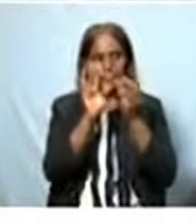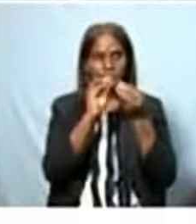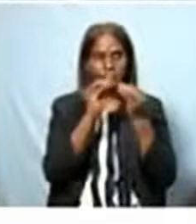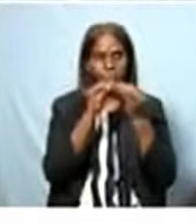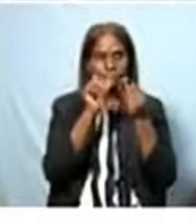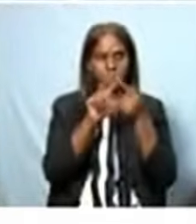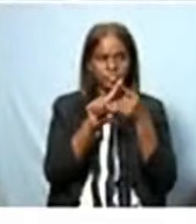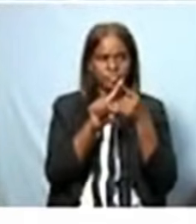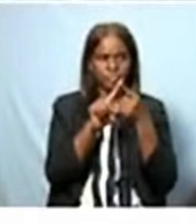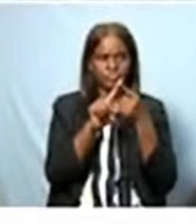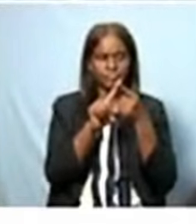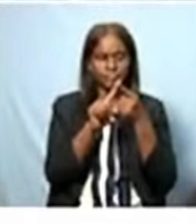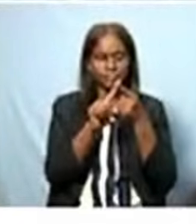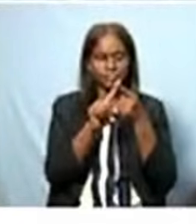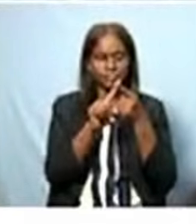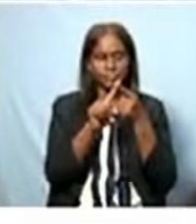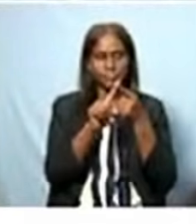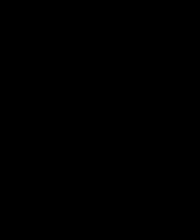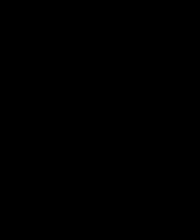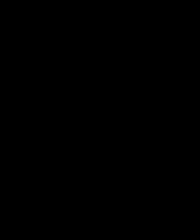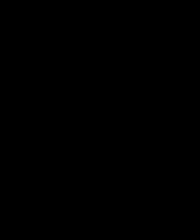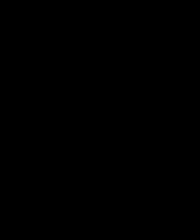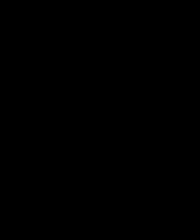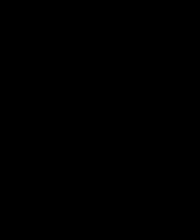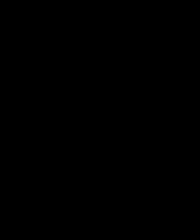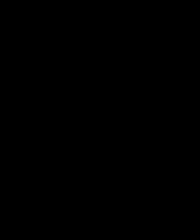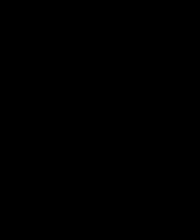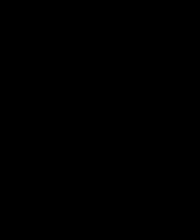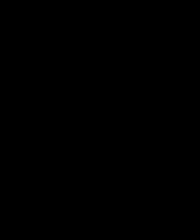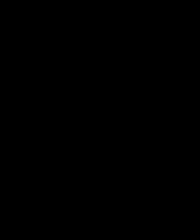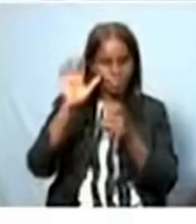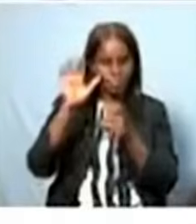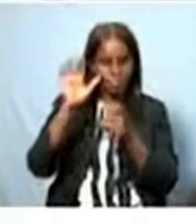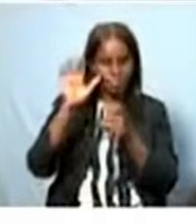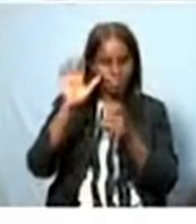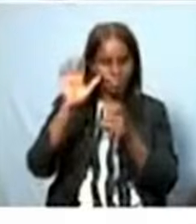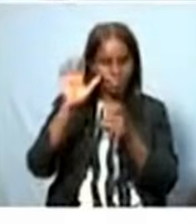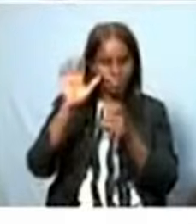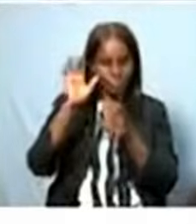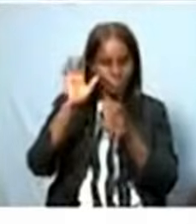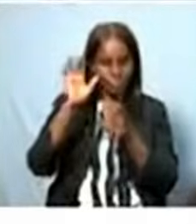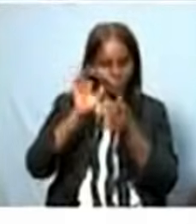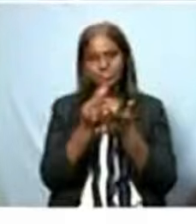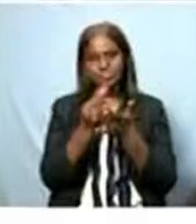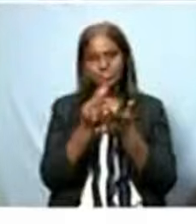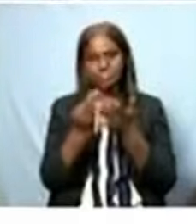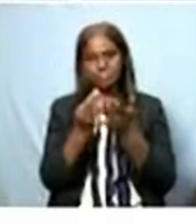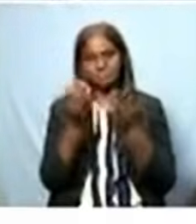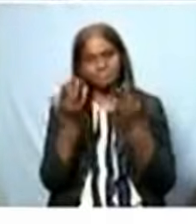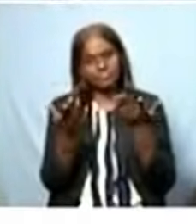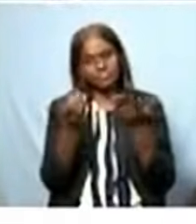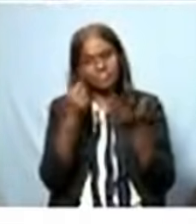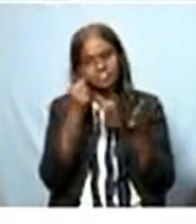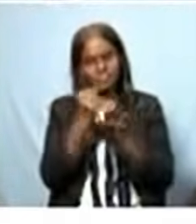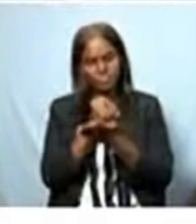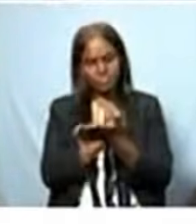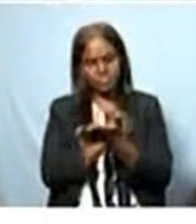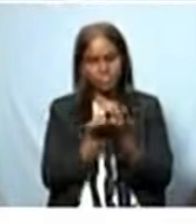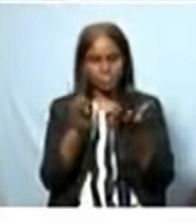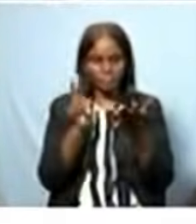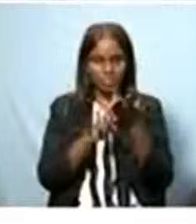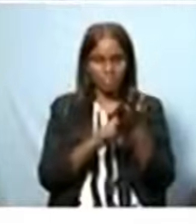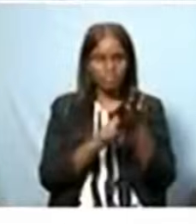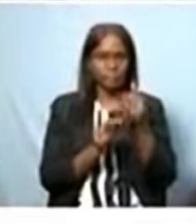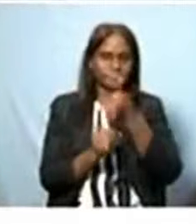one, there's a 3-year ban, remove it. The 11 subjects, allow them to quickly sit